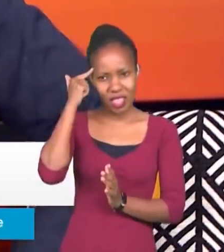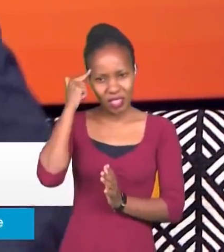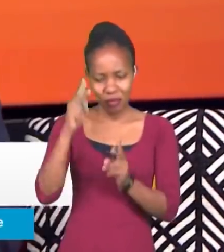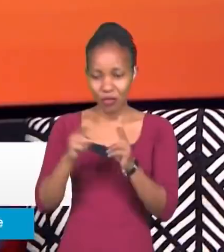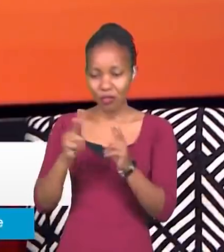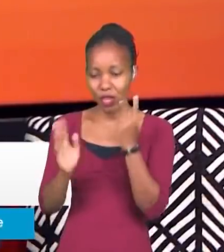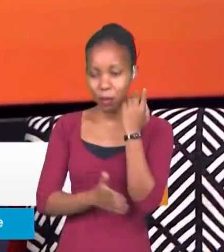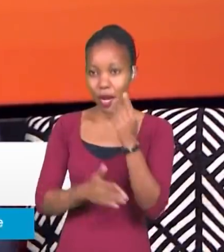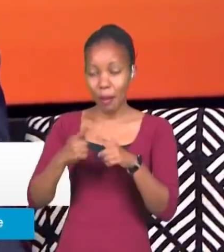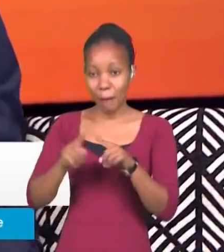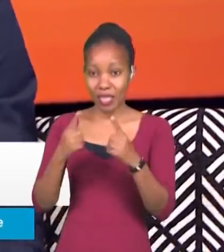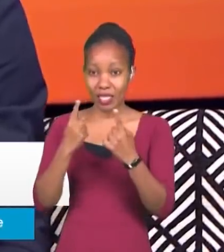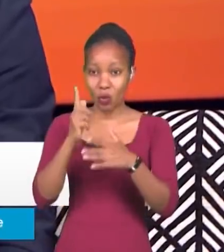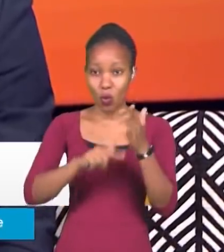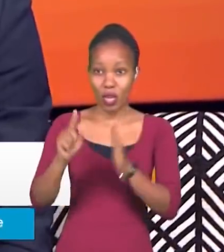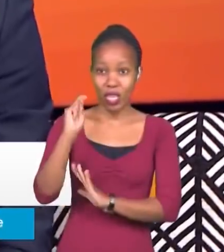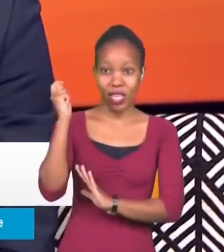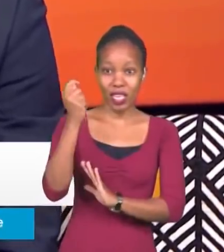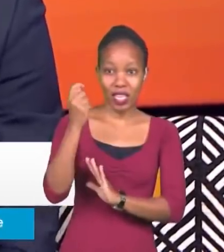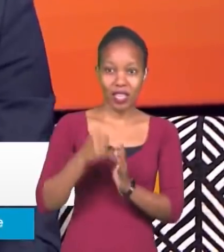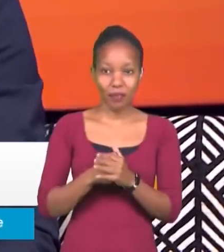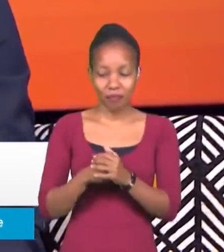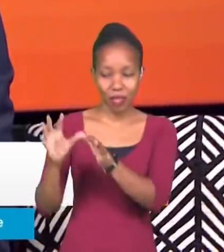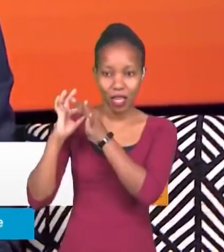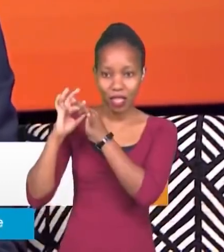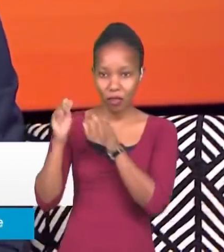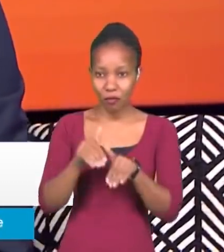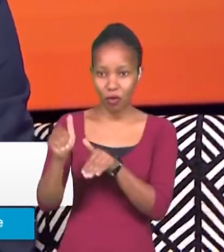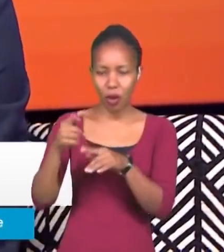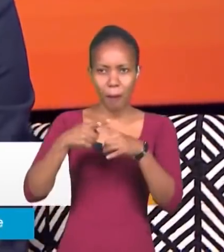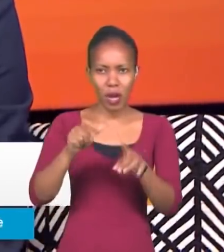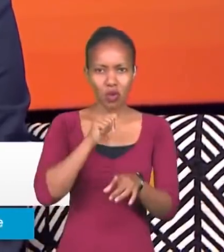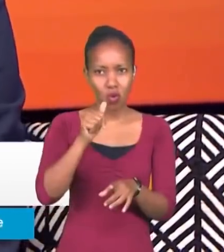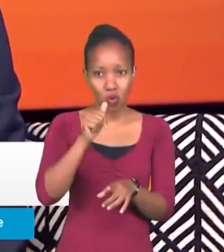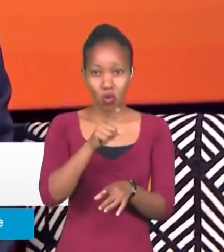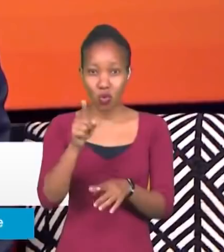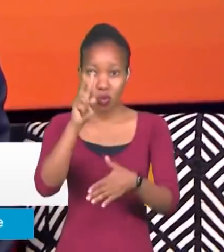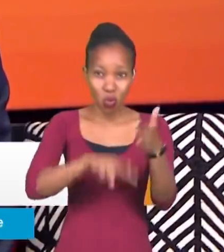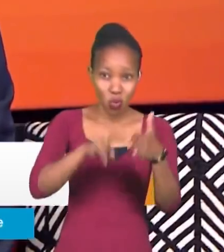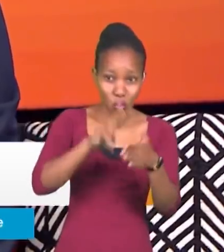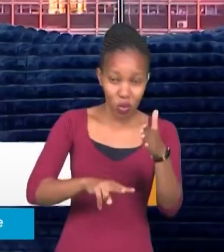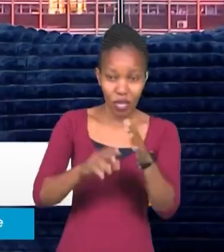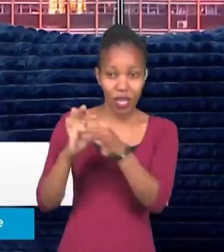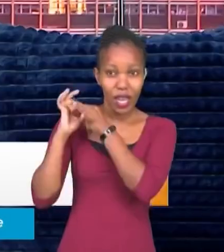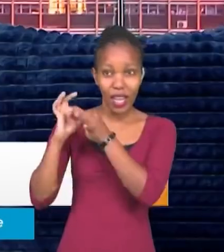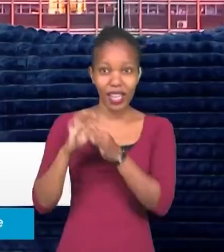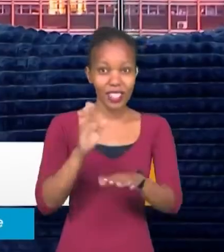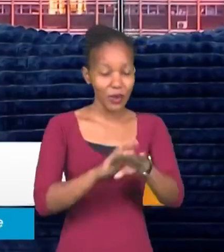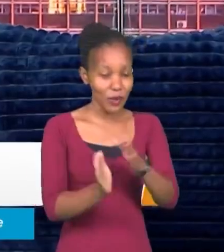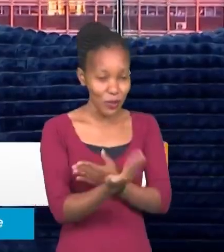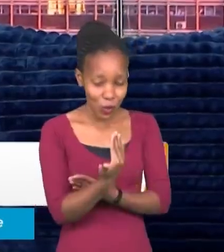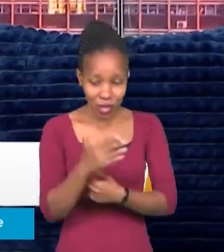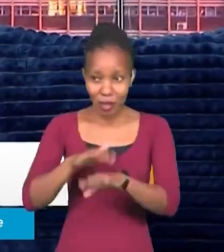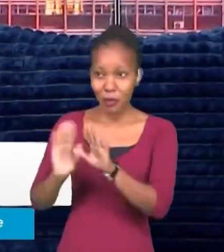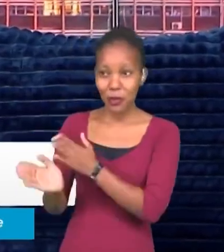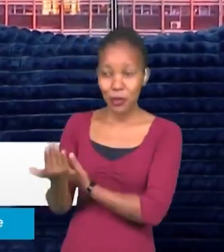by the way. But I'm told Kenyans are actually reading, specifically Kenyans. But I don't know what about you. Do you read, Joyce Kimotho? Good morning. Good morning. And